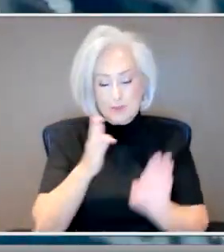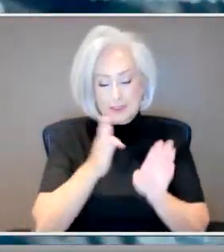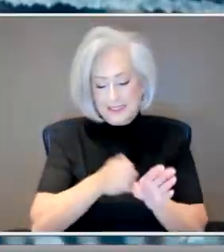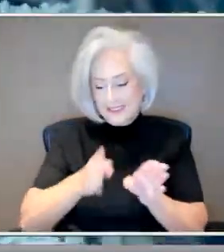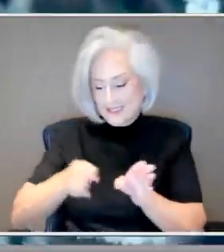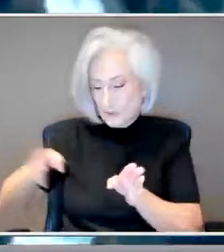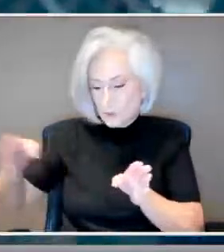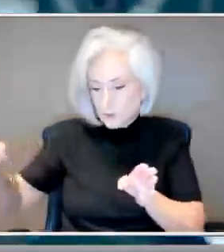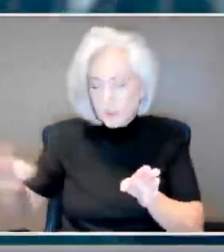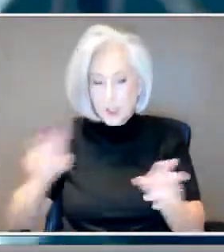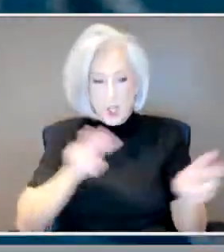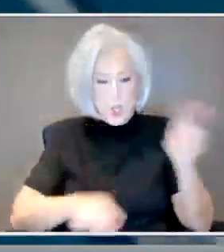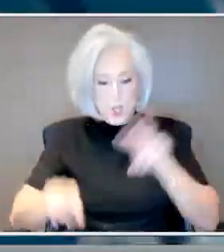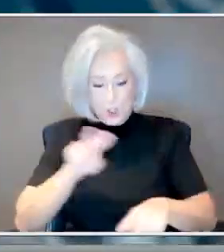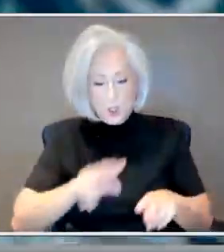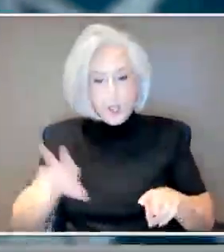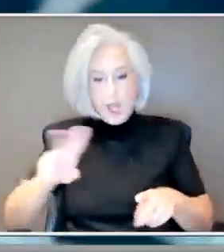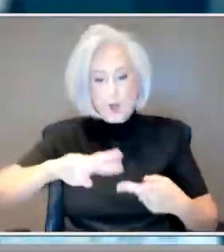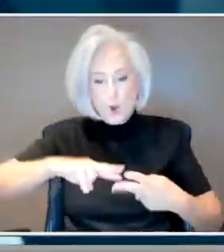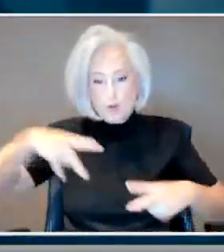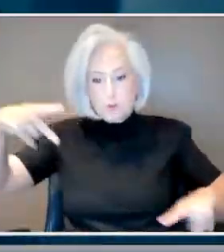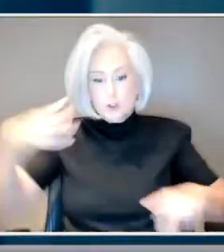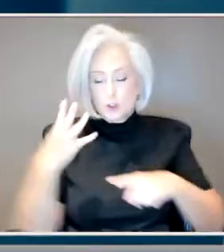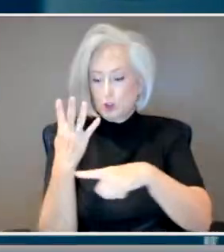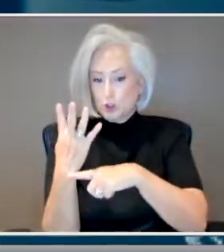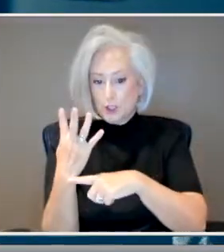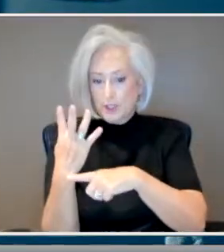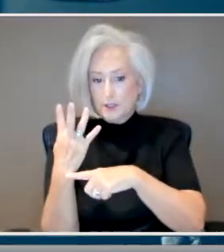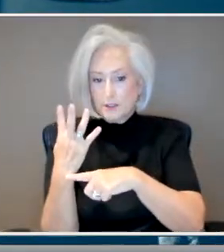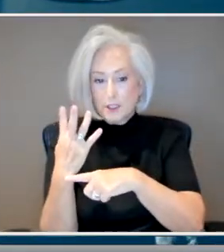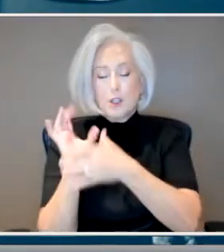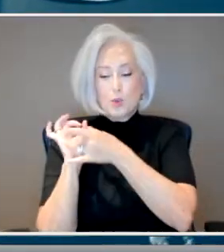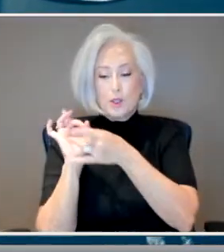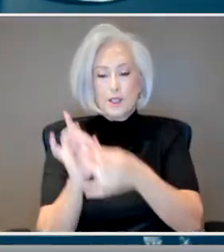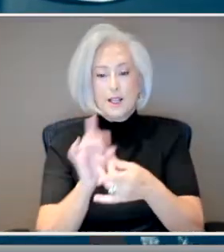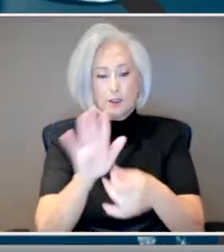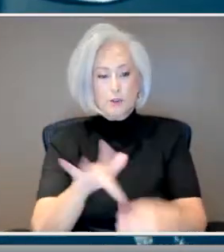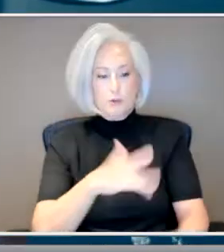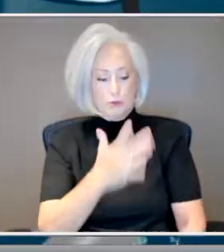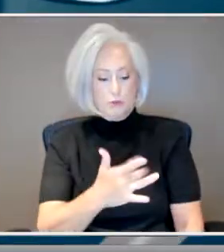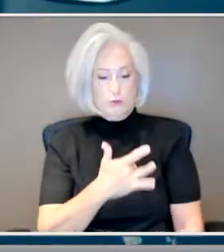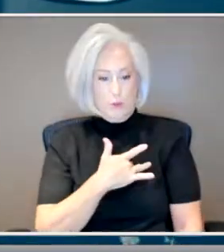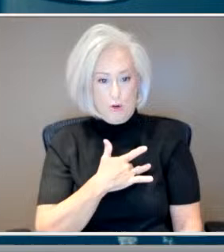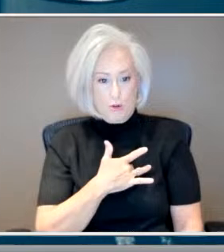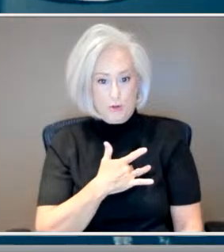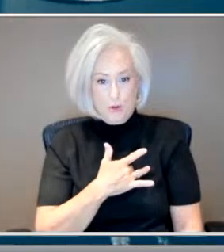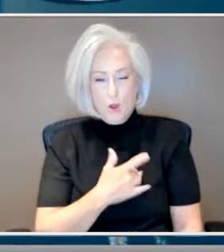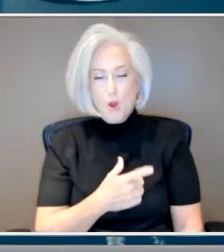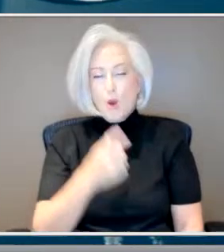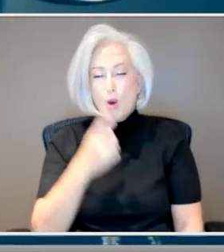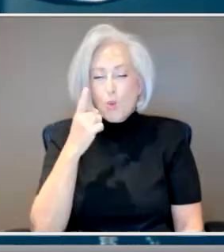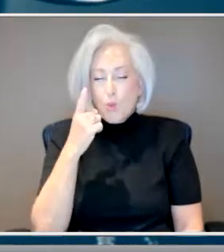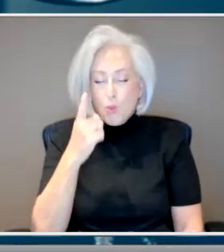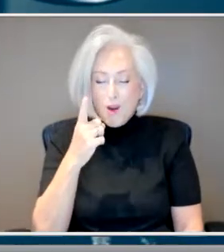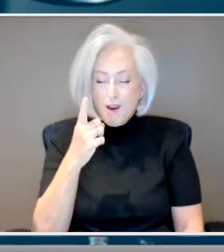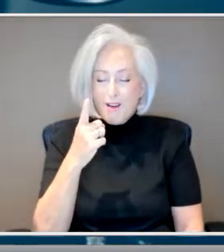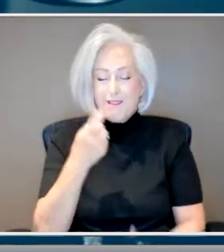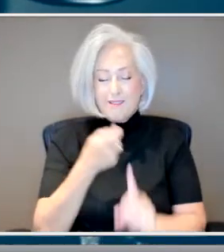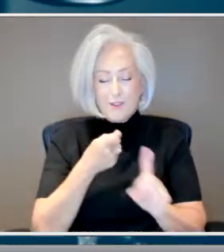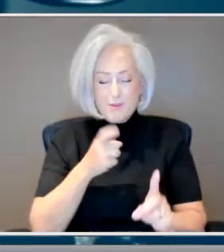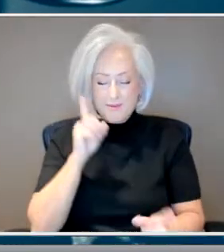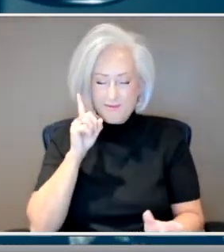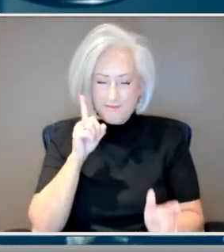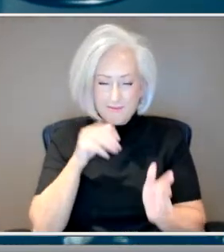her symptoms. And genetic counselor Farah Amori says in one of those thousands of genes, they discovered